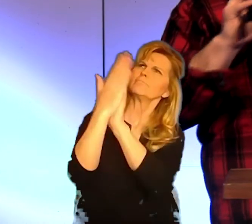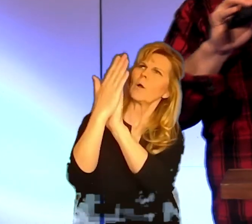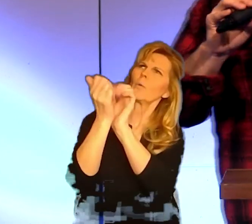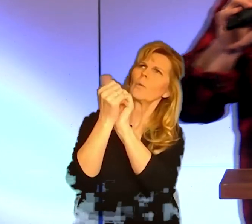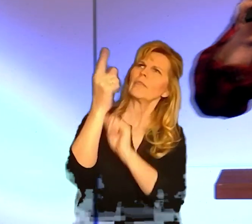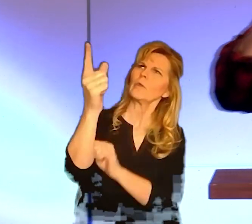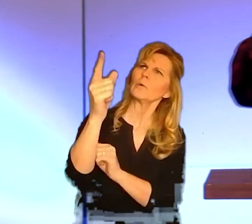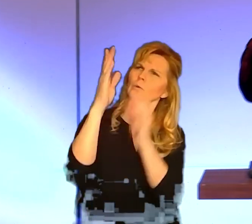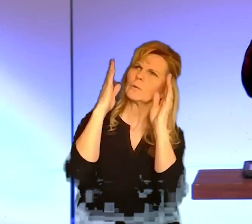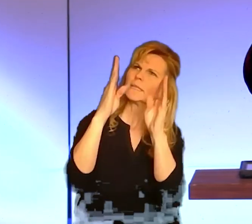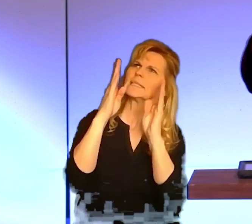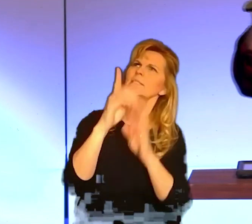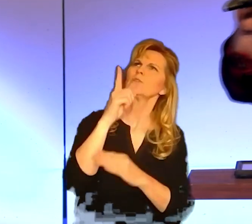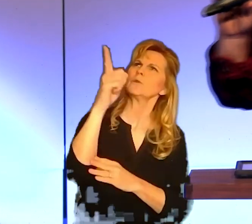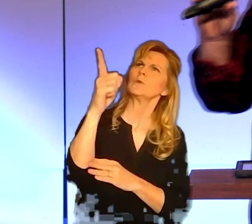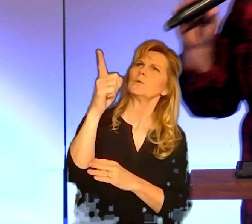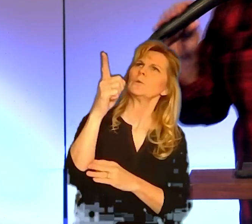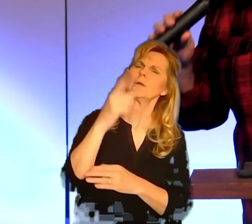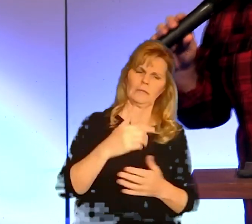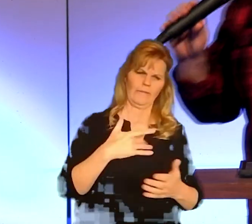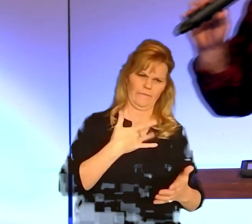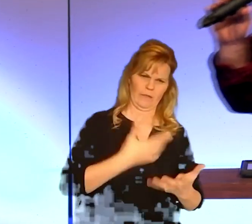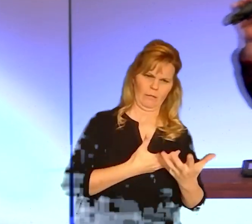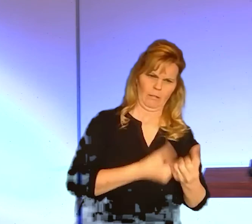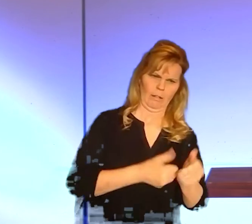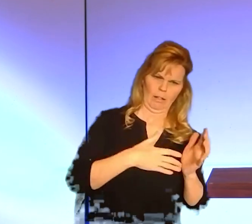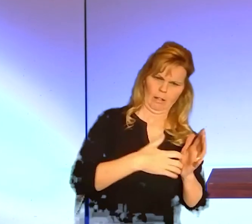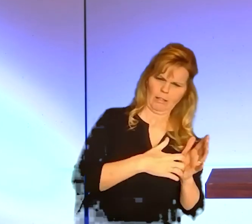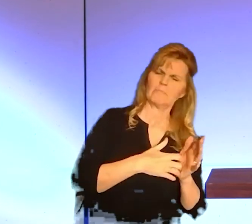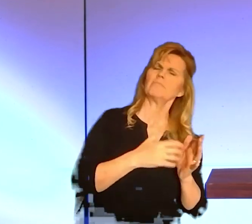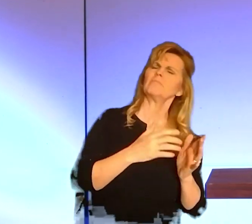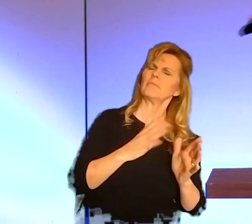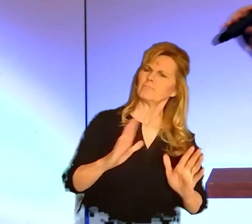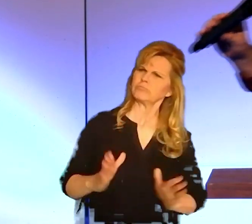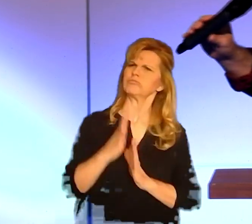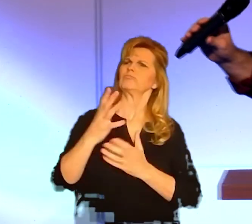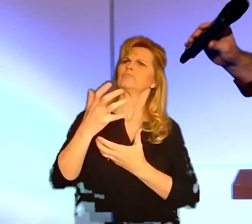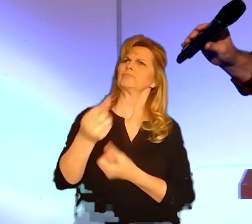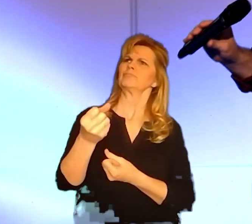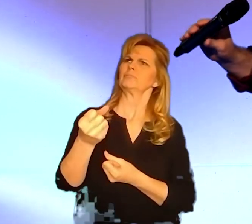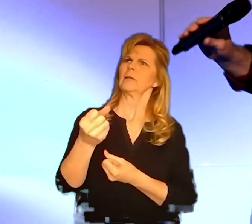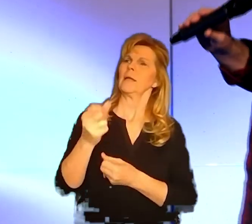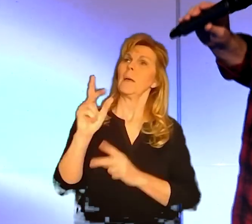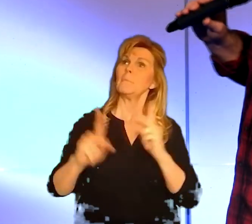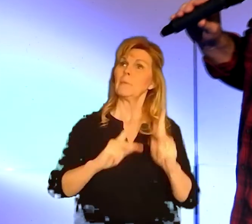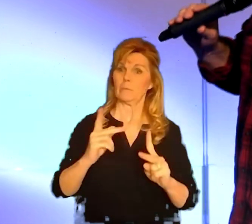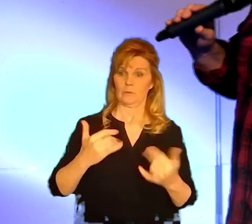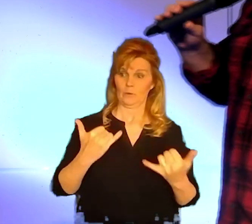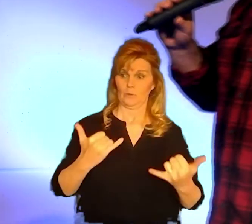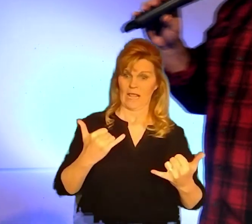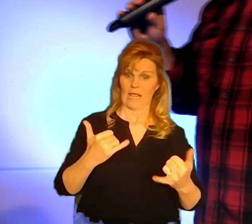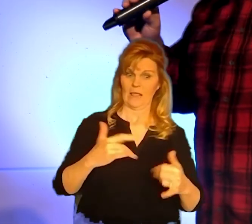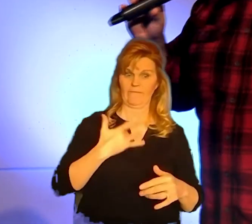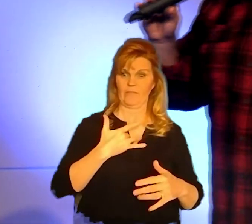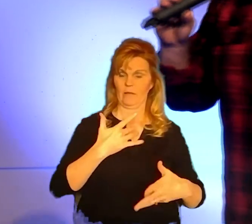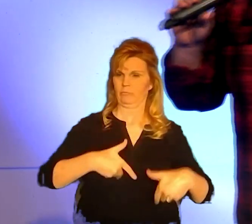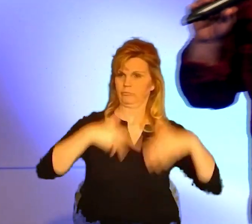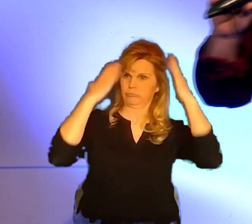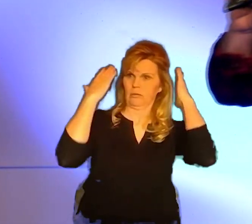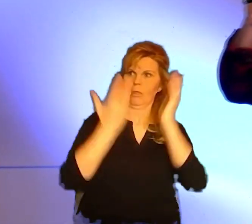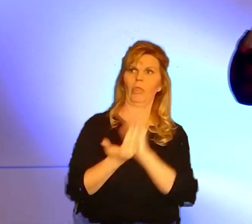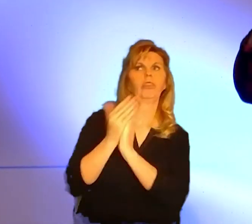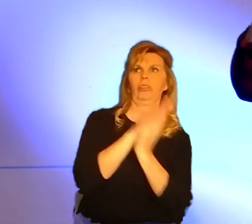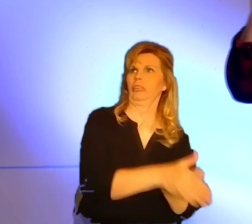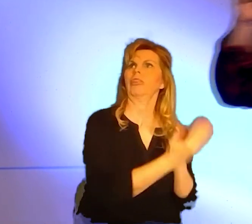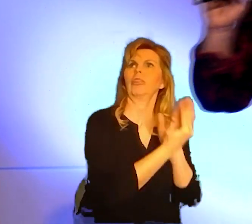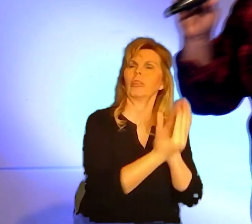to you, to deal with their insecurities. God, I pray for any person that just feels overwhelmed today by the storm that they're in. Jesus,